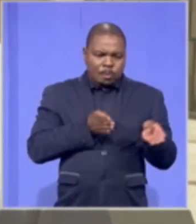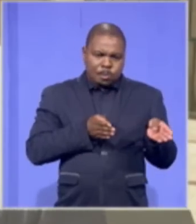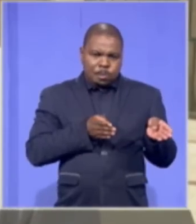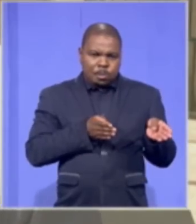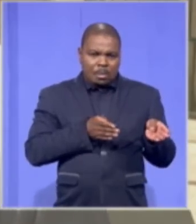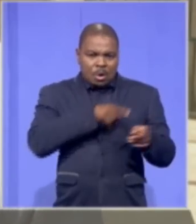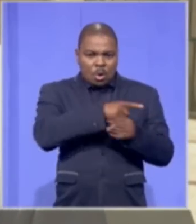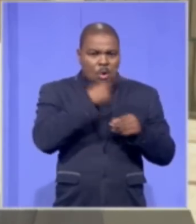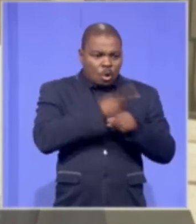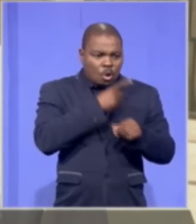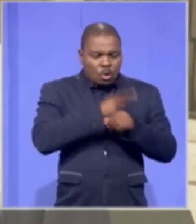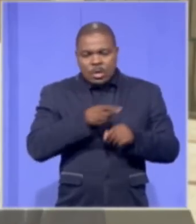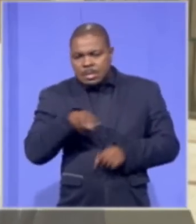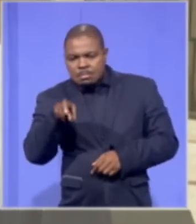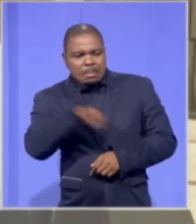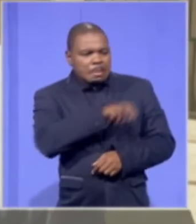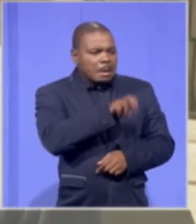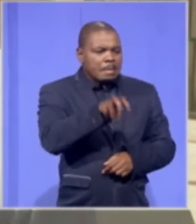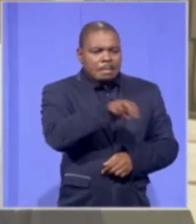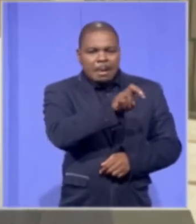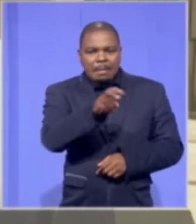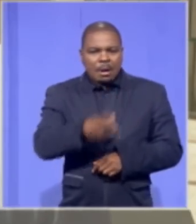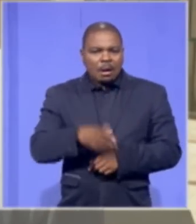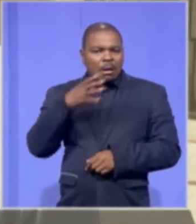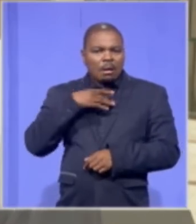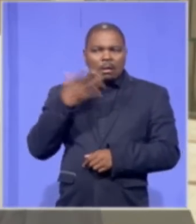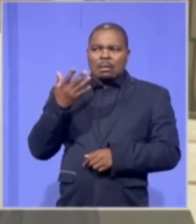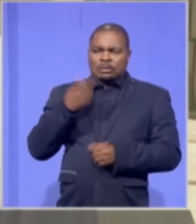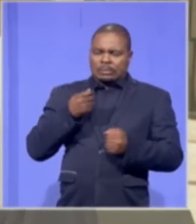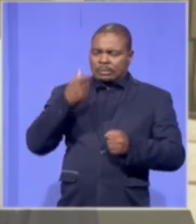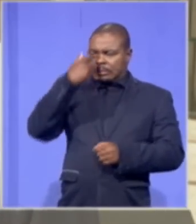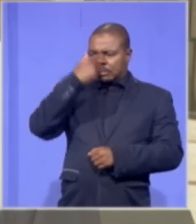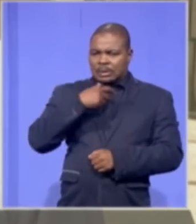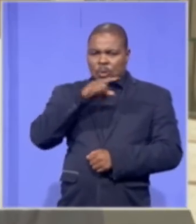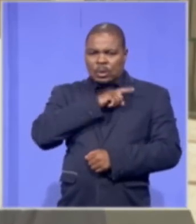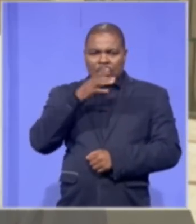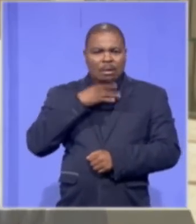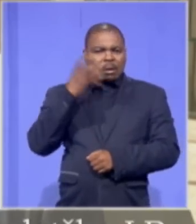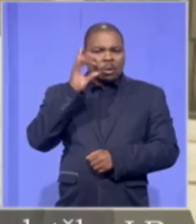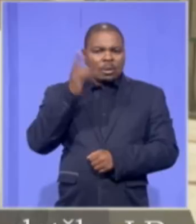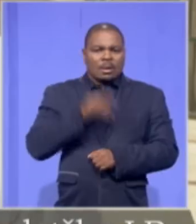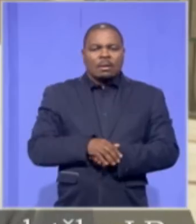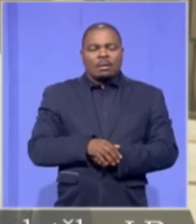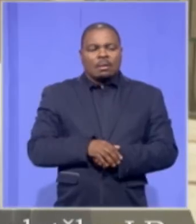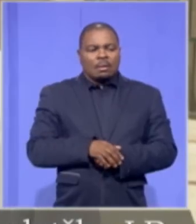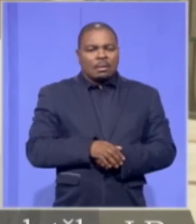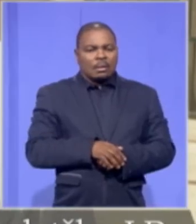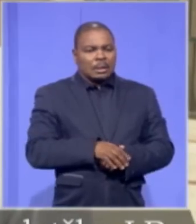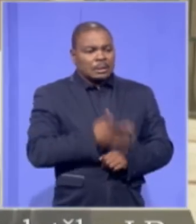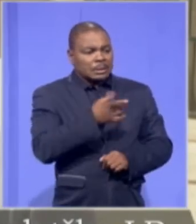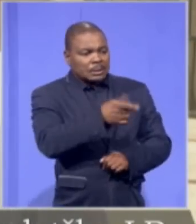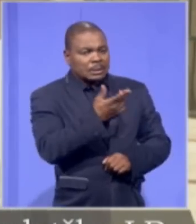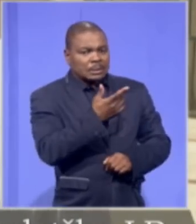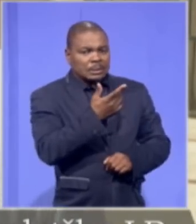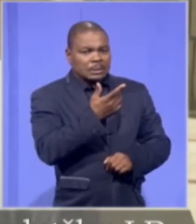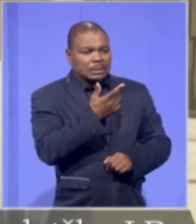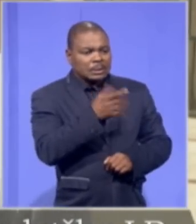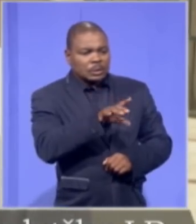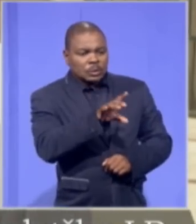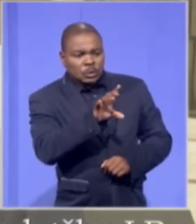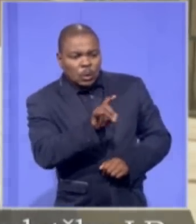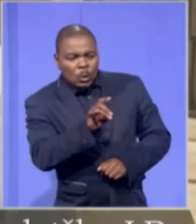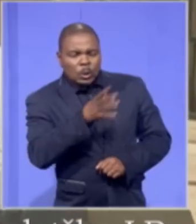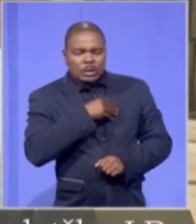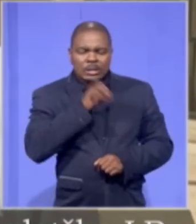very much always very active. We are starting to hear that our dog and shouting